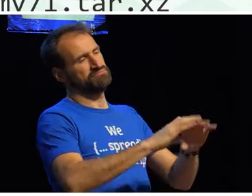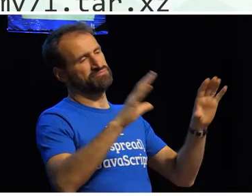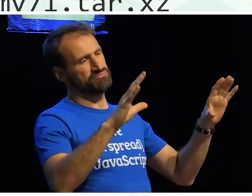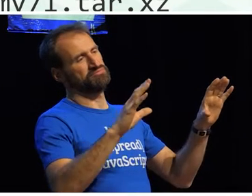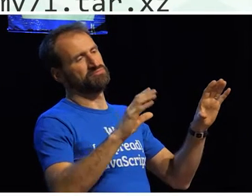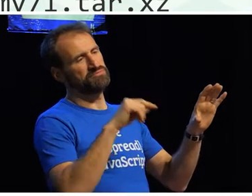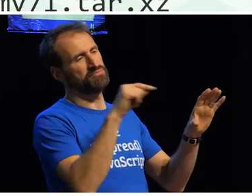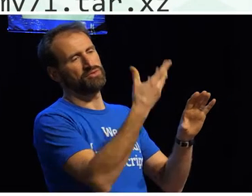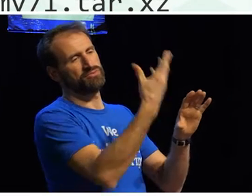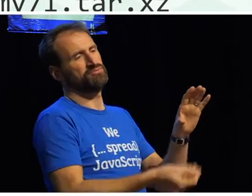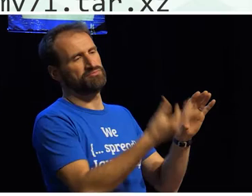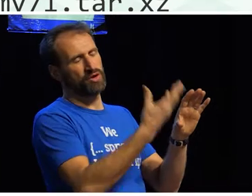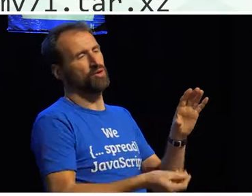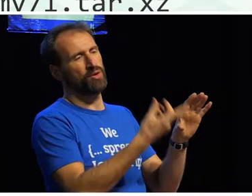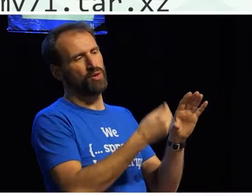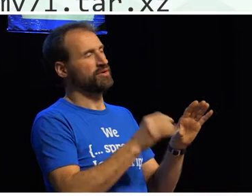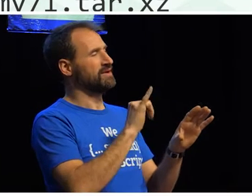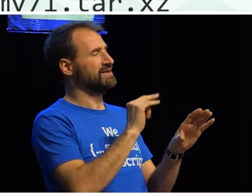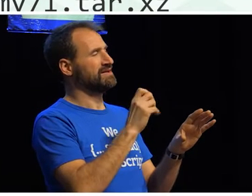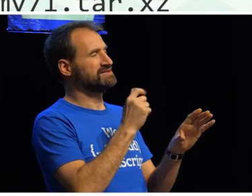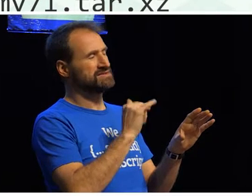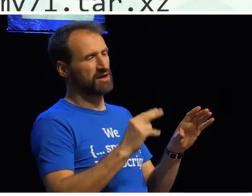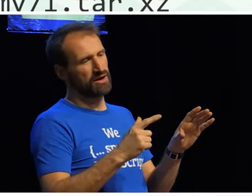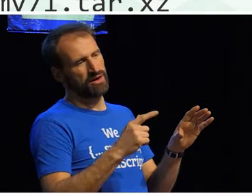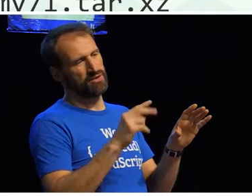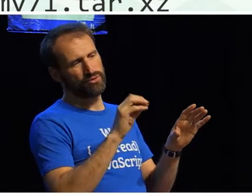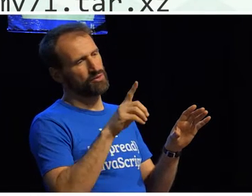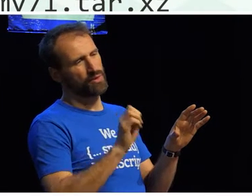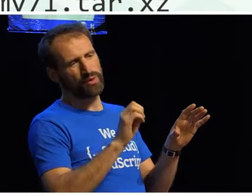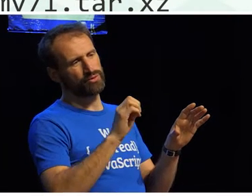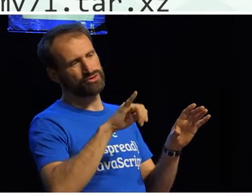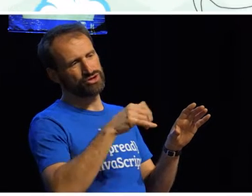just download and install Node.js quite simple, easily.